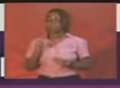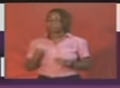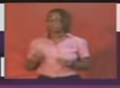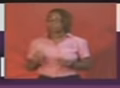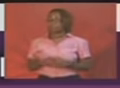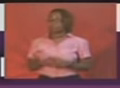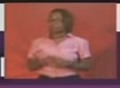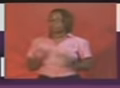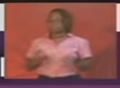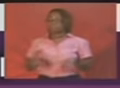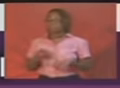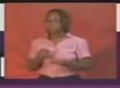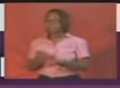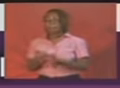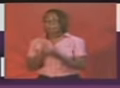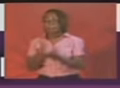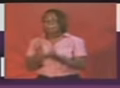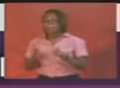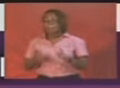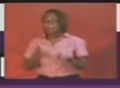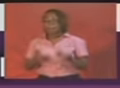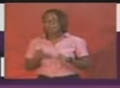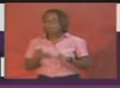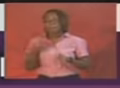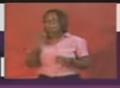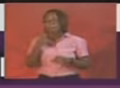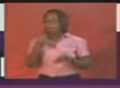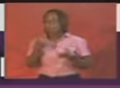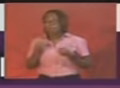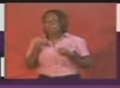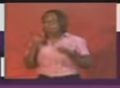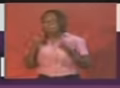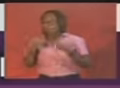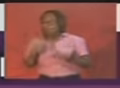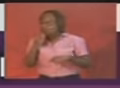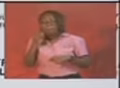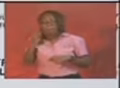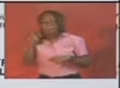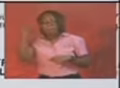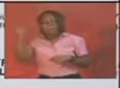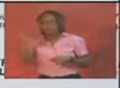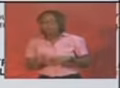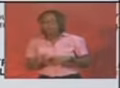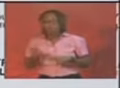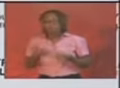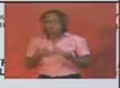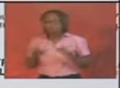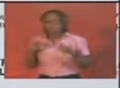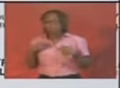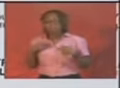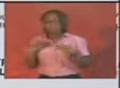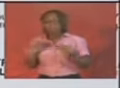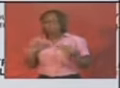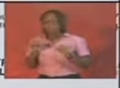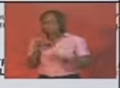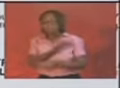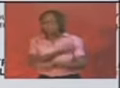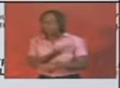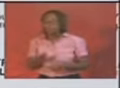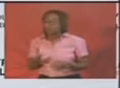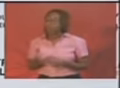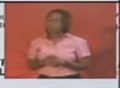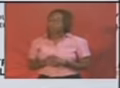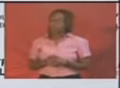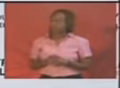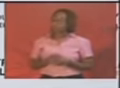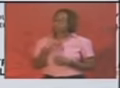vaccine abroad before they come home? So just some clarity on that holistic. Just to clarify the issue, persons who are coming into this country, the only requirement we